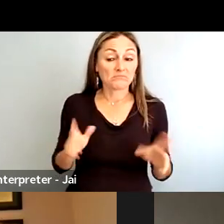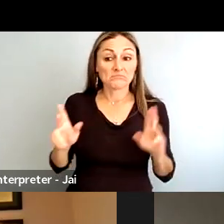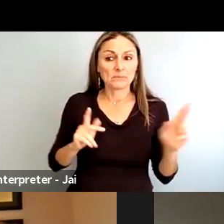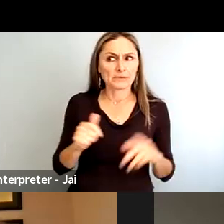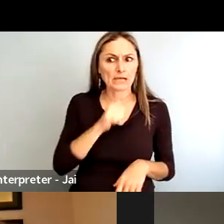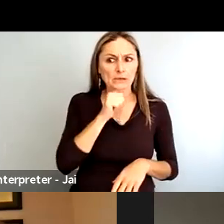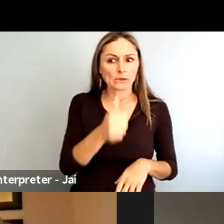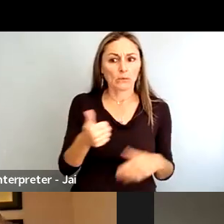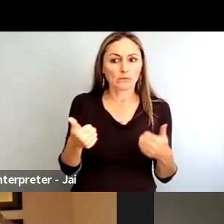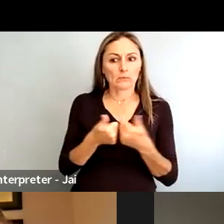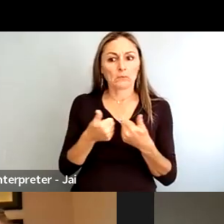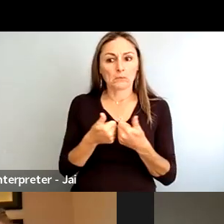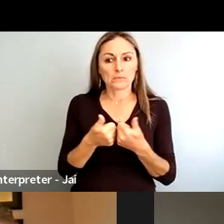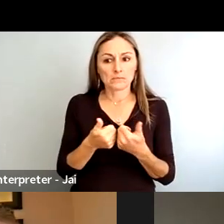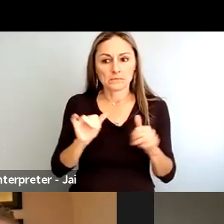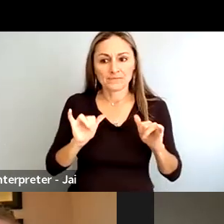games.